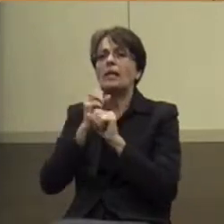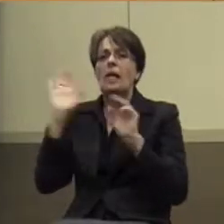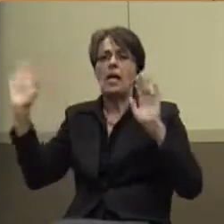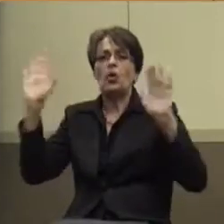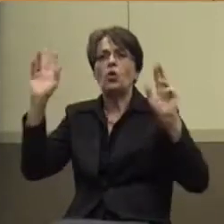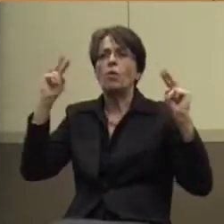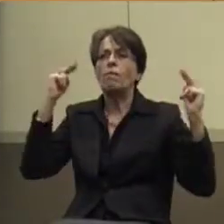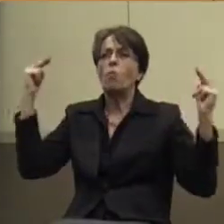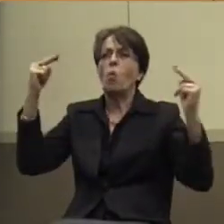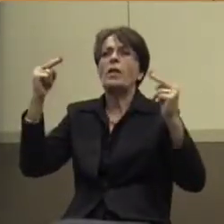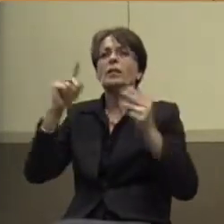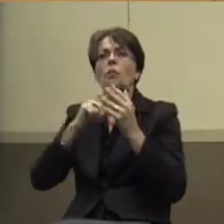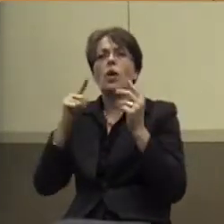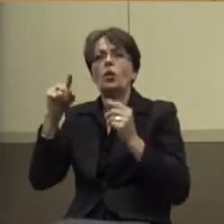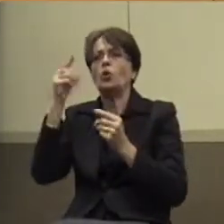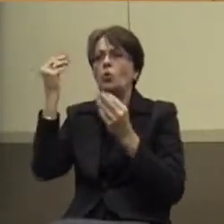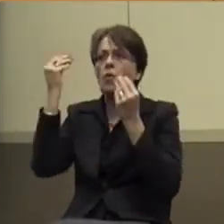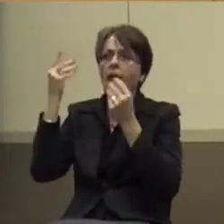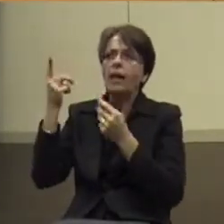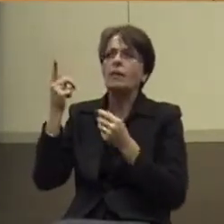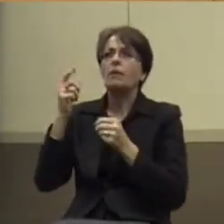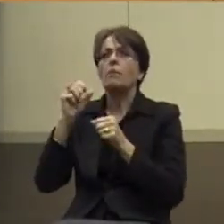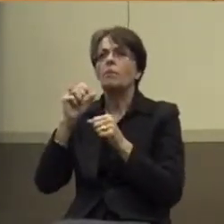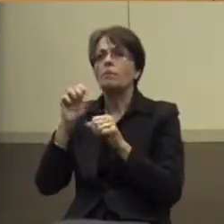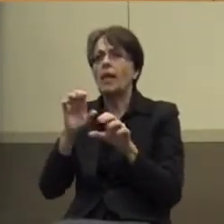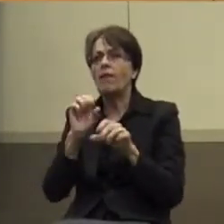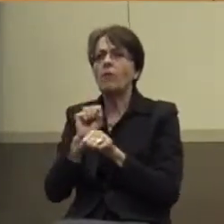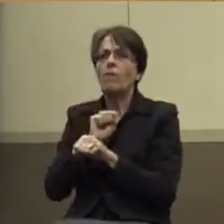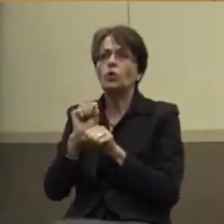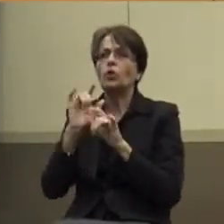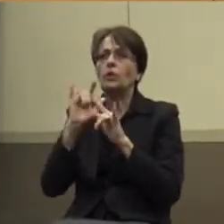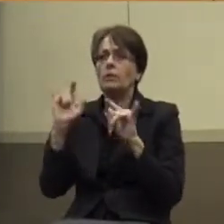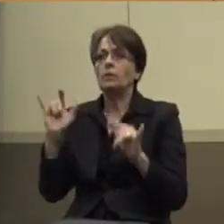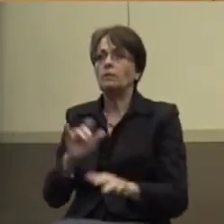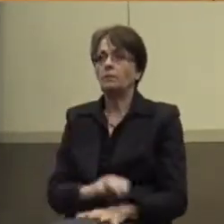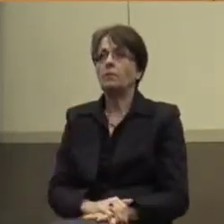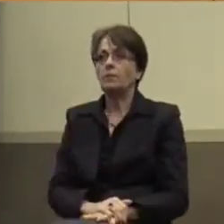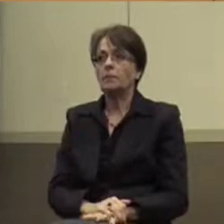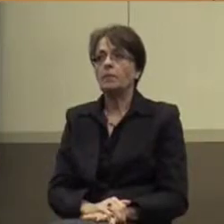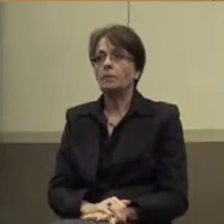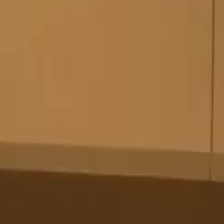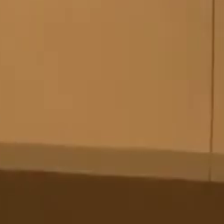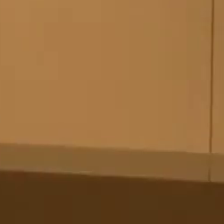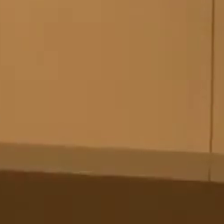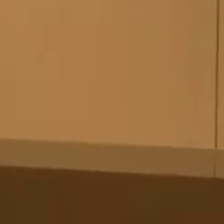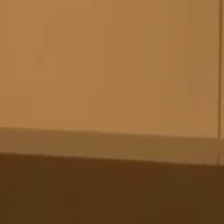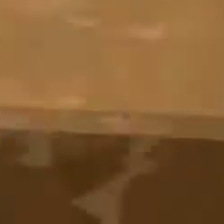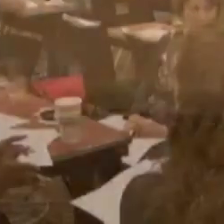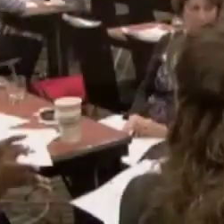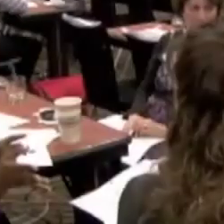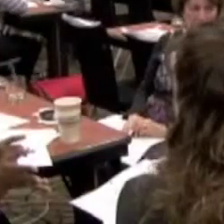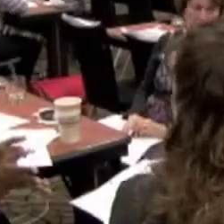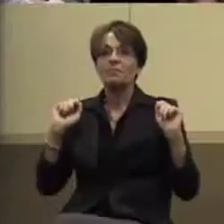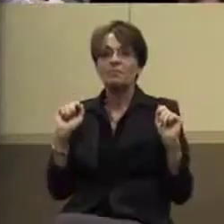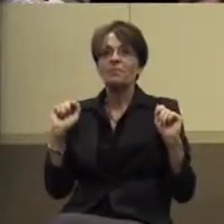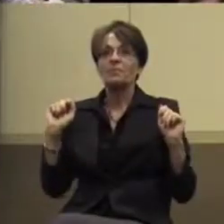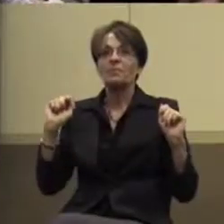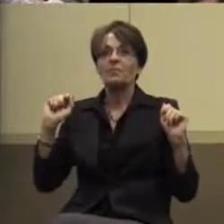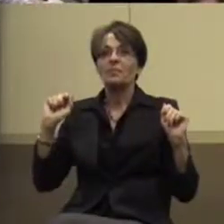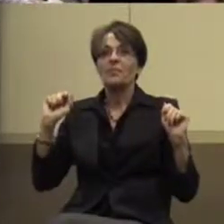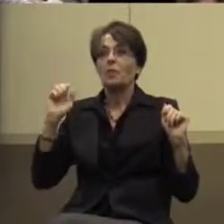think, behavior, function, and so on. Okay, so go ahead and separate yourselves.